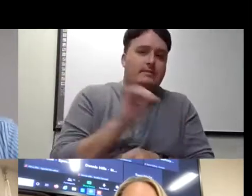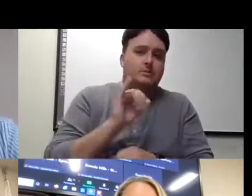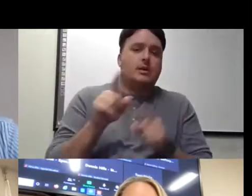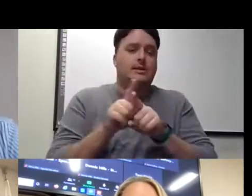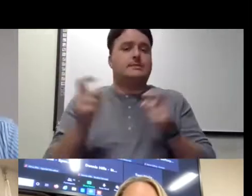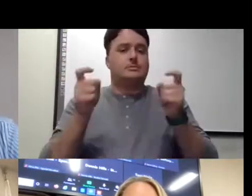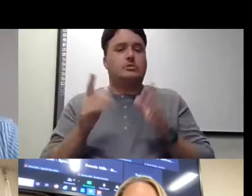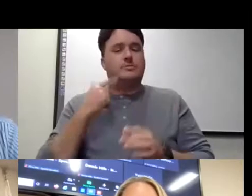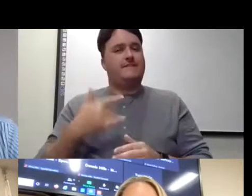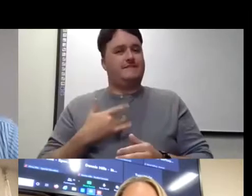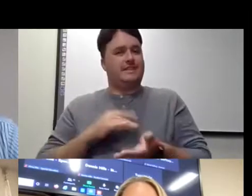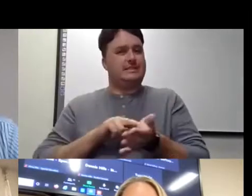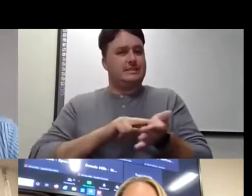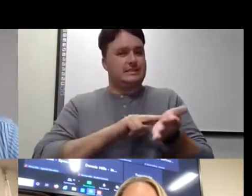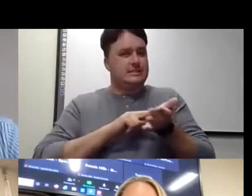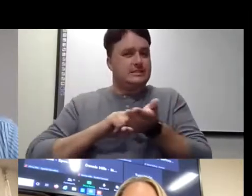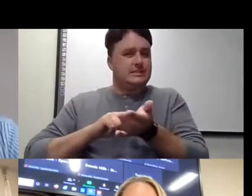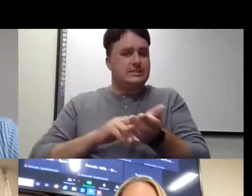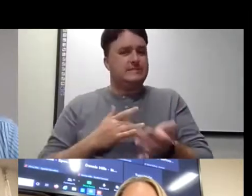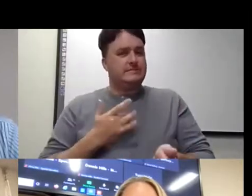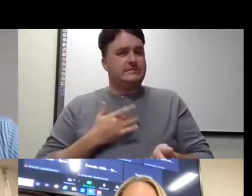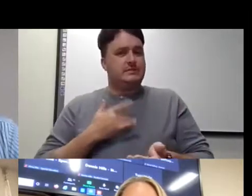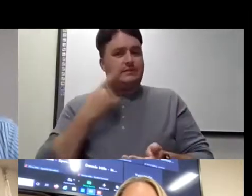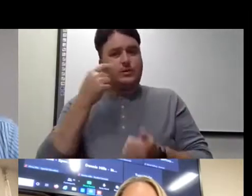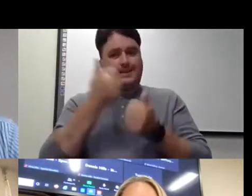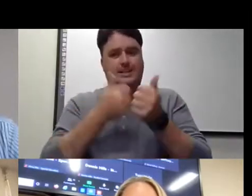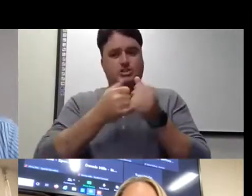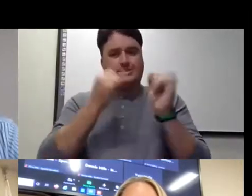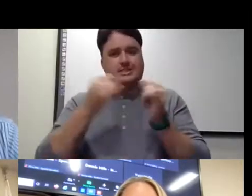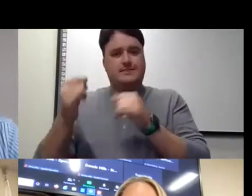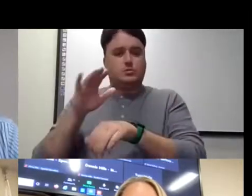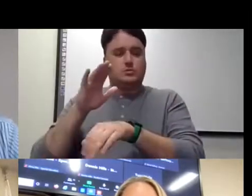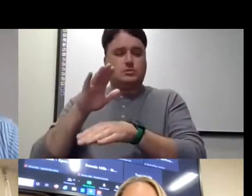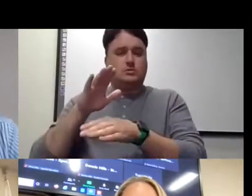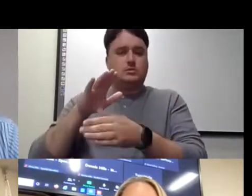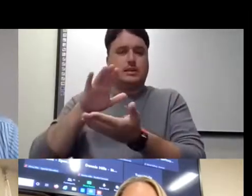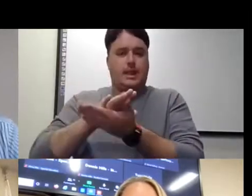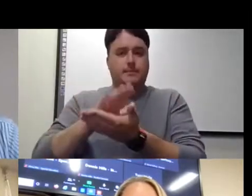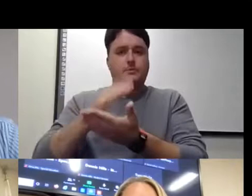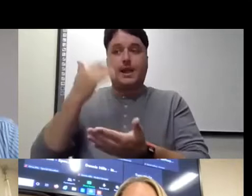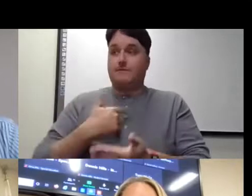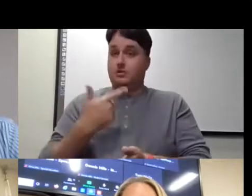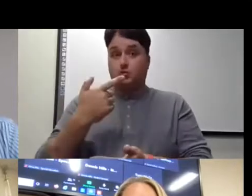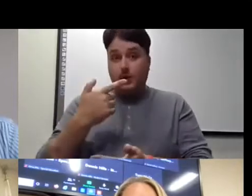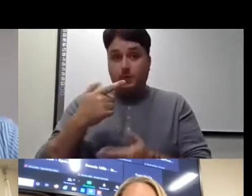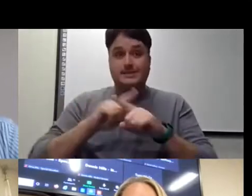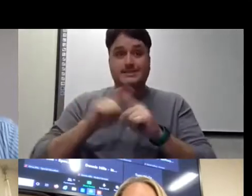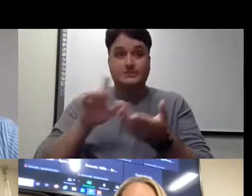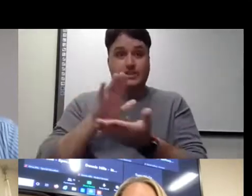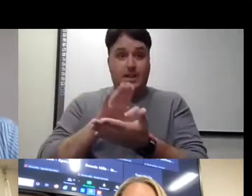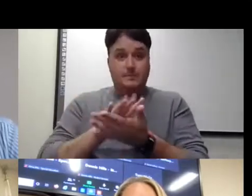just to get a feel and a flavor for each individual campus, because we have 21 different campuses